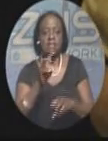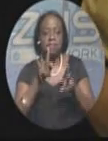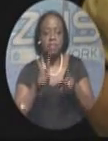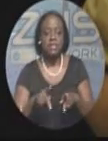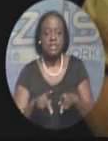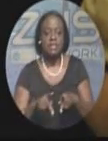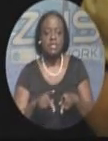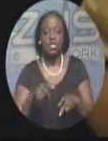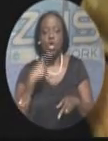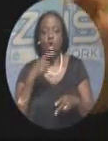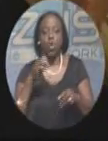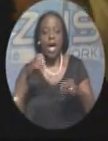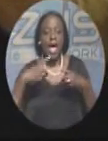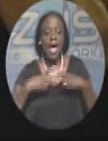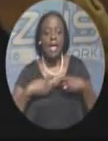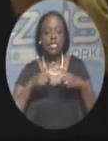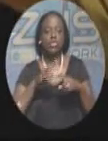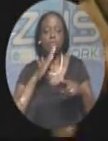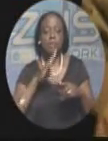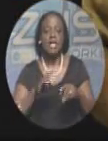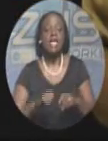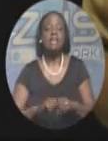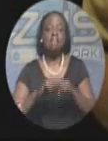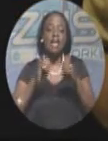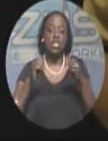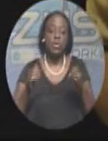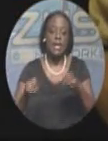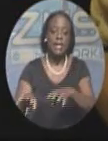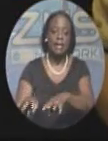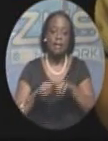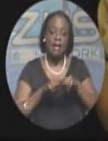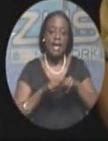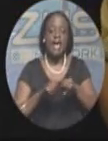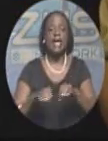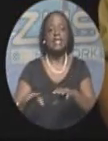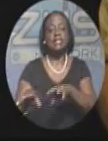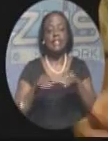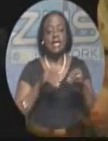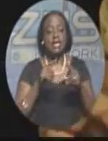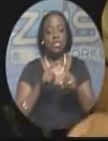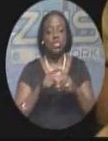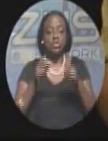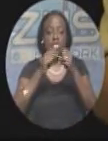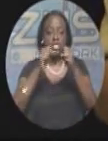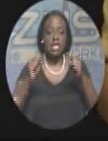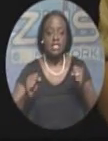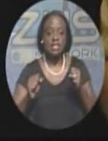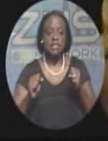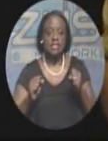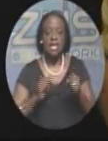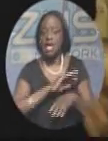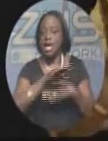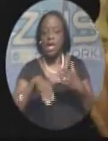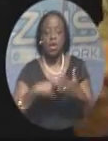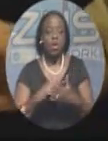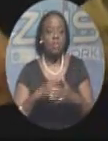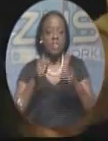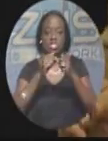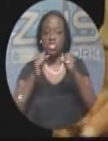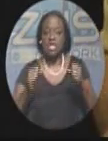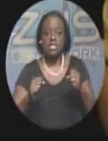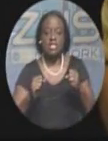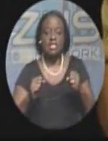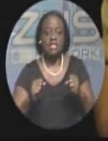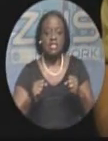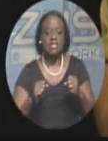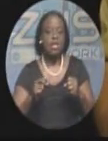the heavy-duty equipment and taken to various shelters in New Providence. And all of those shelters were not just in the east. We had to go where